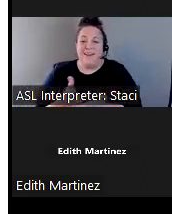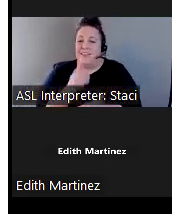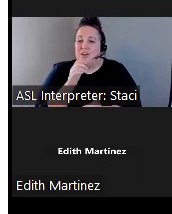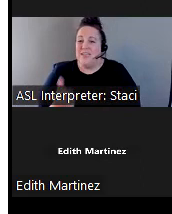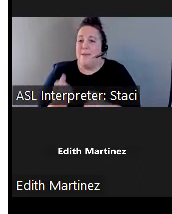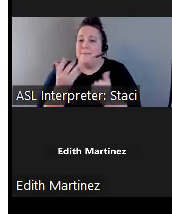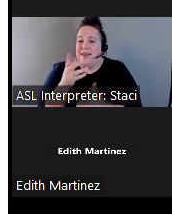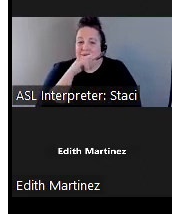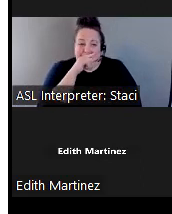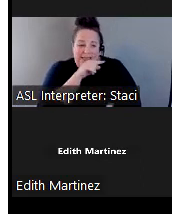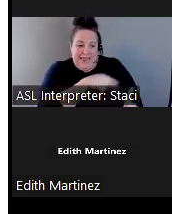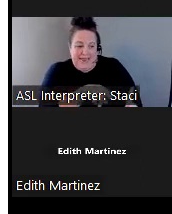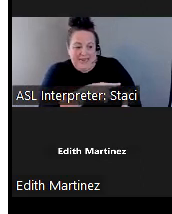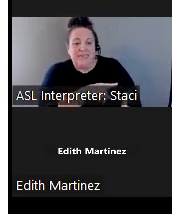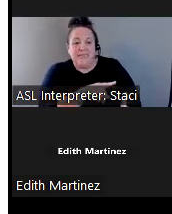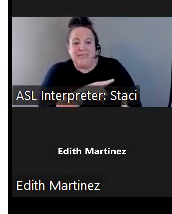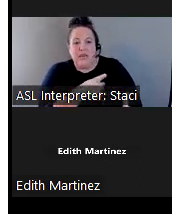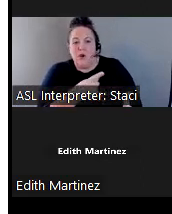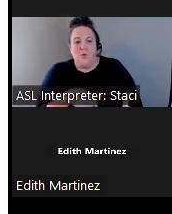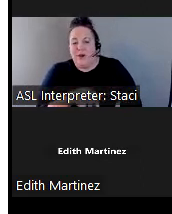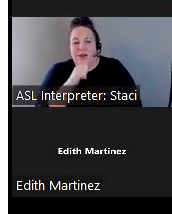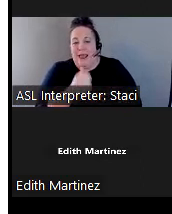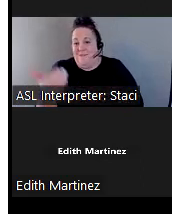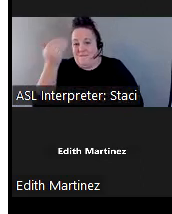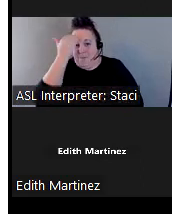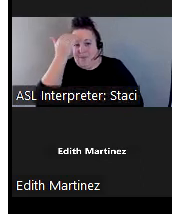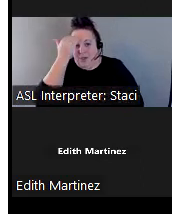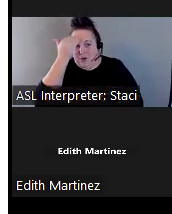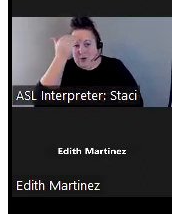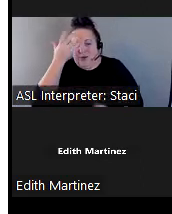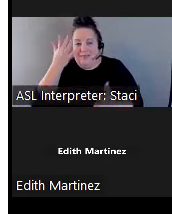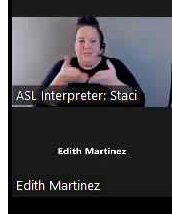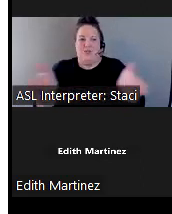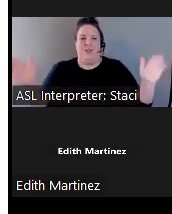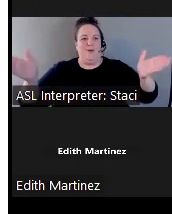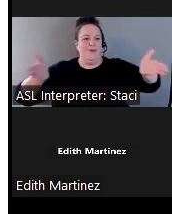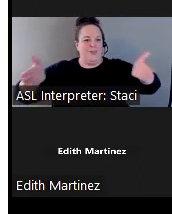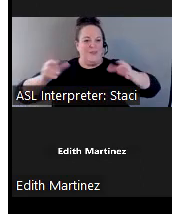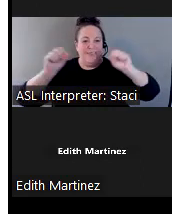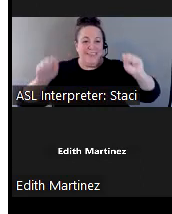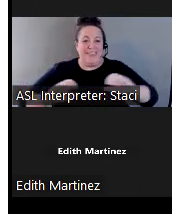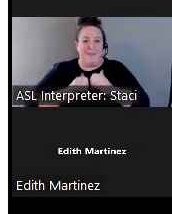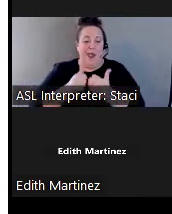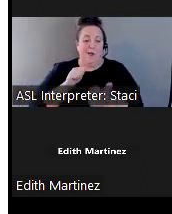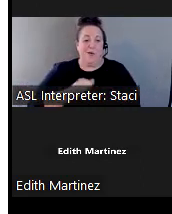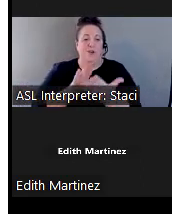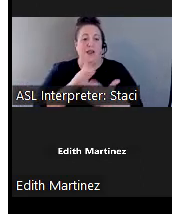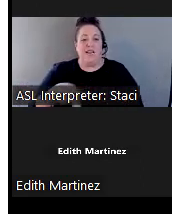those kids, we are just not familiar as a general service system with how to address their